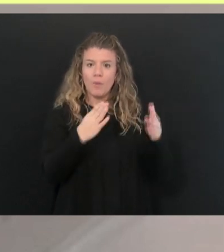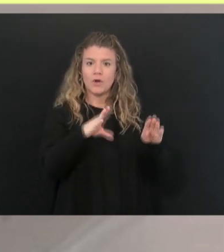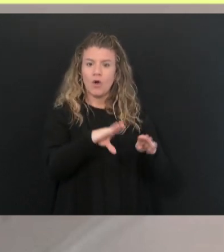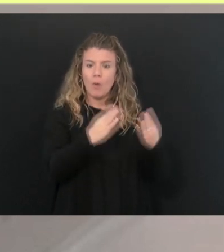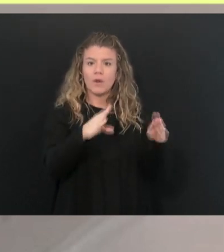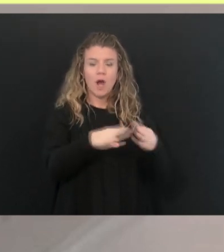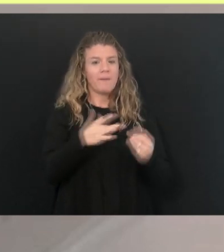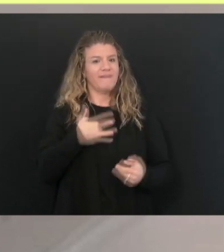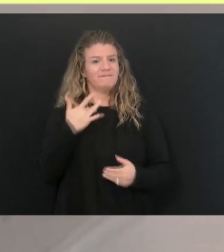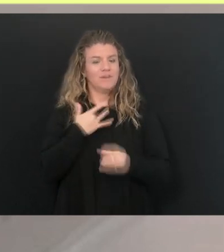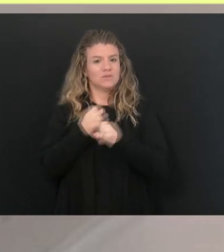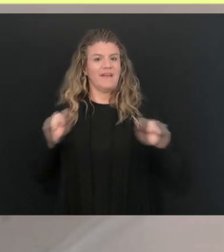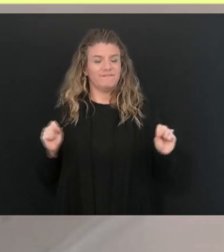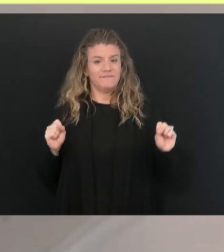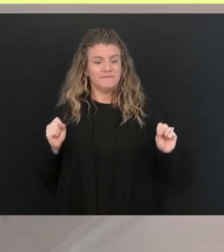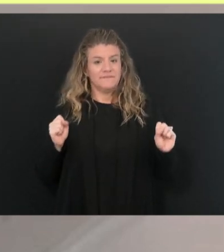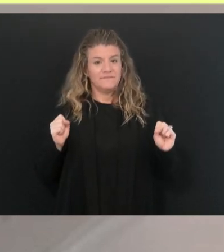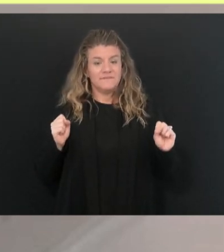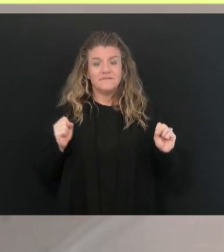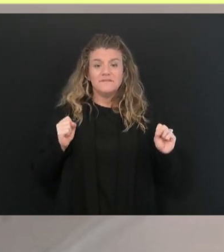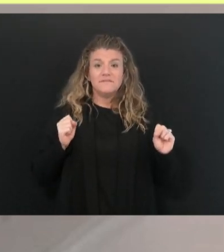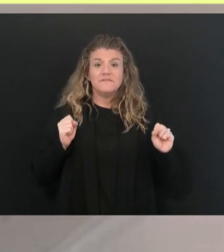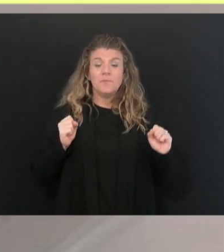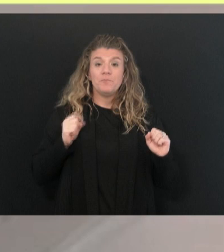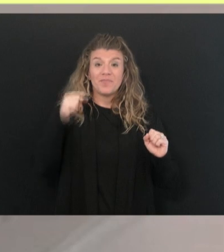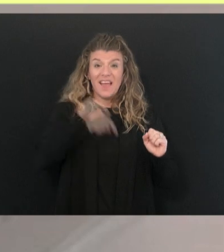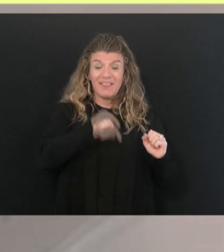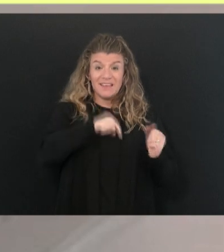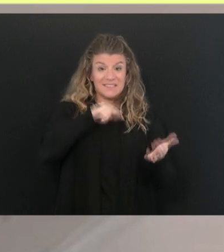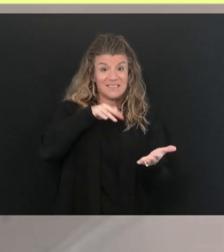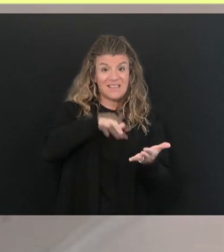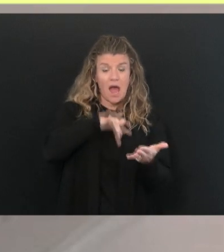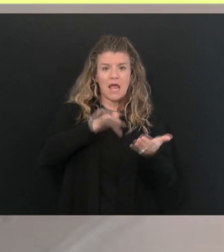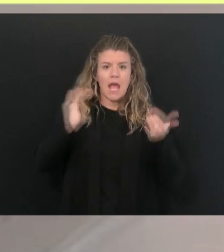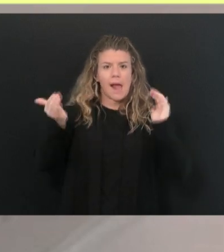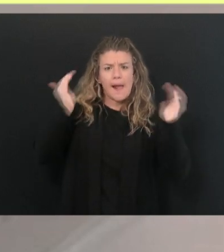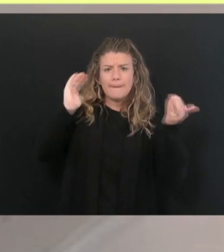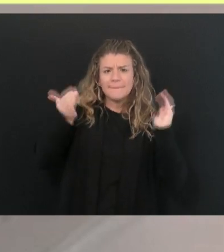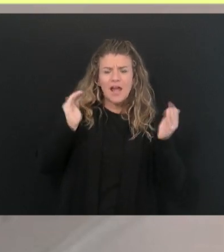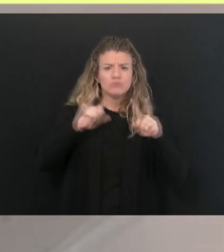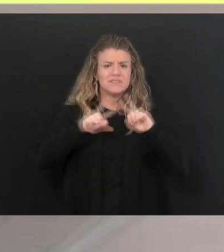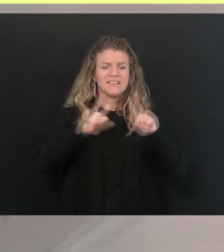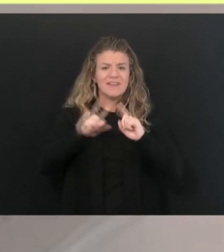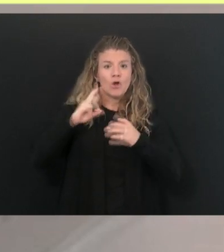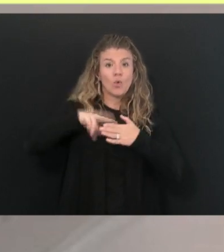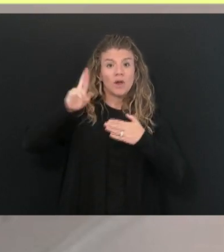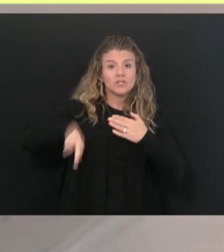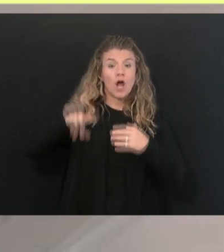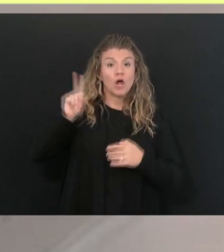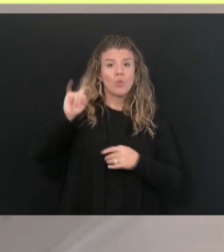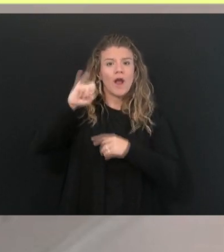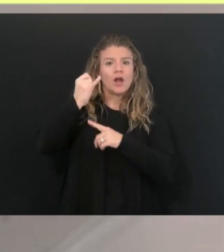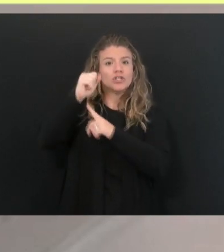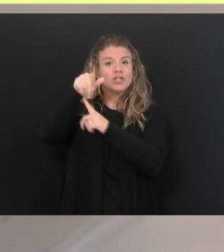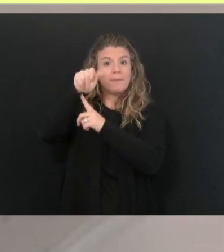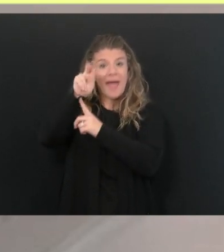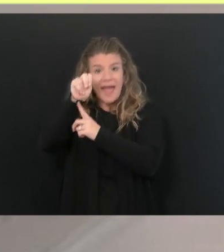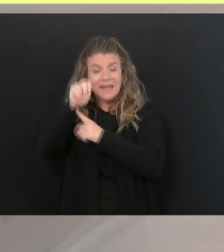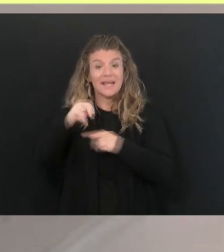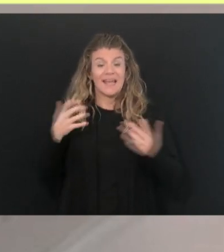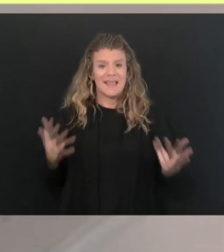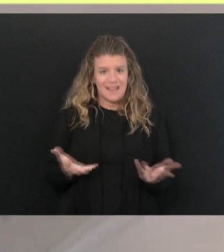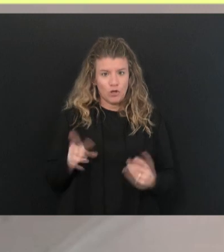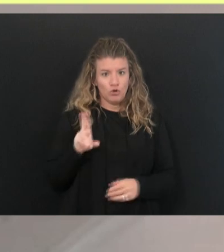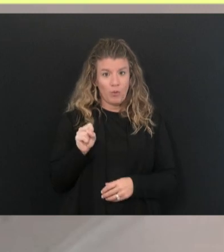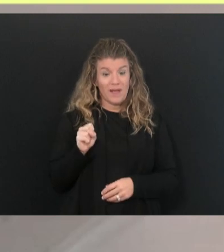feel very safe about that. This study compared some of the results in Japan versus the US. Japan